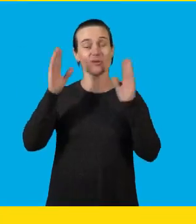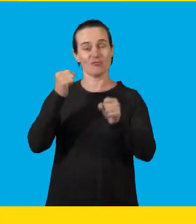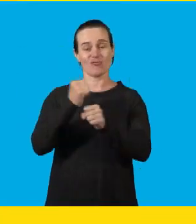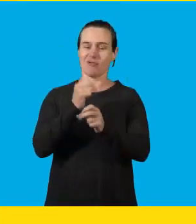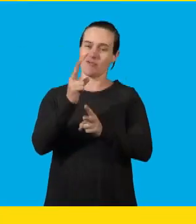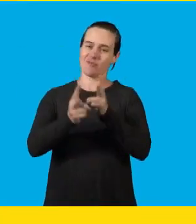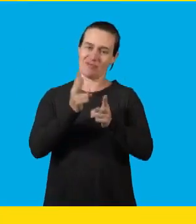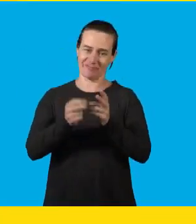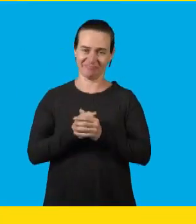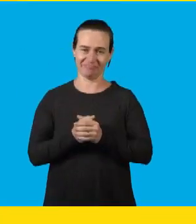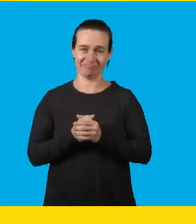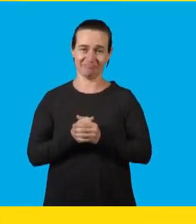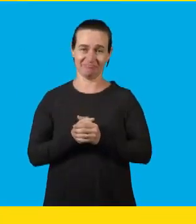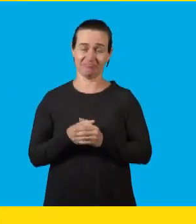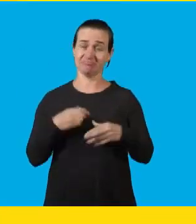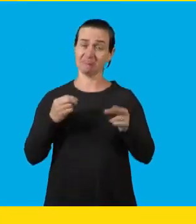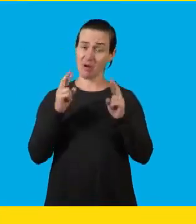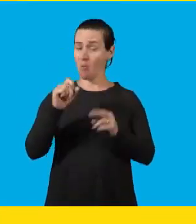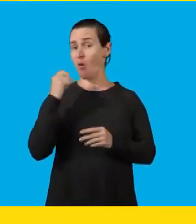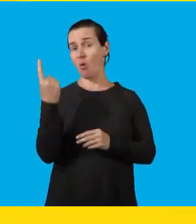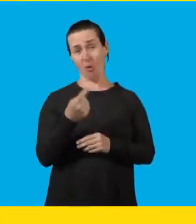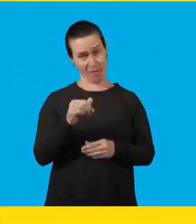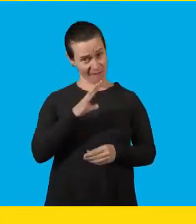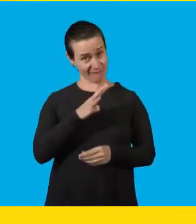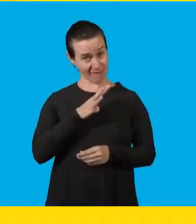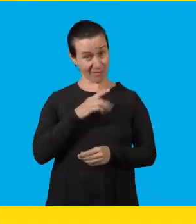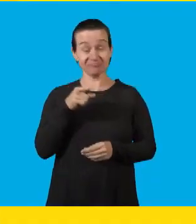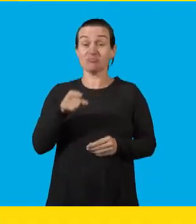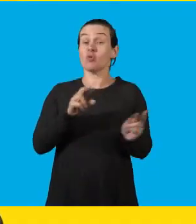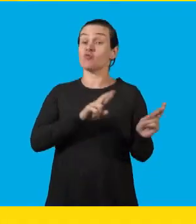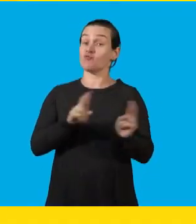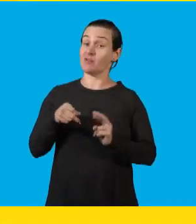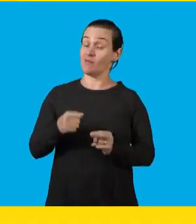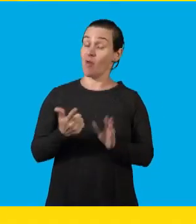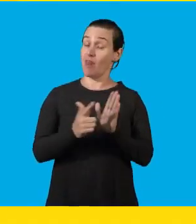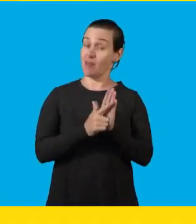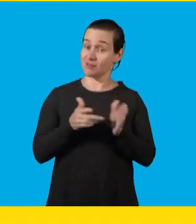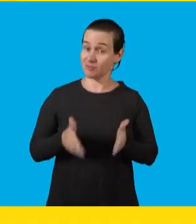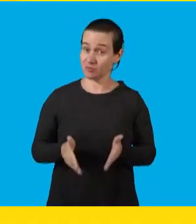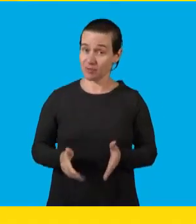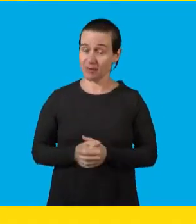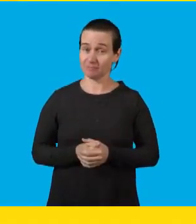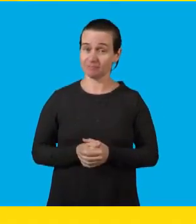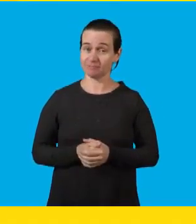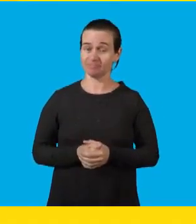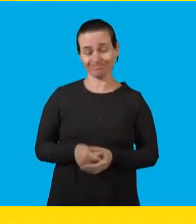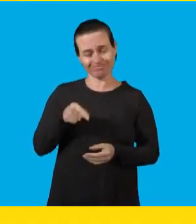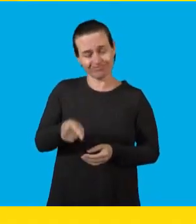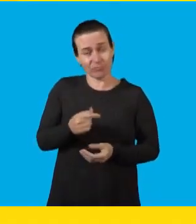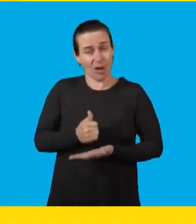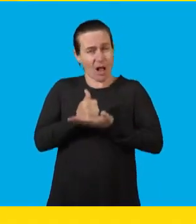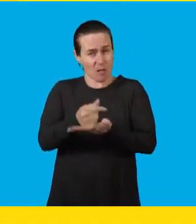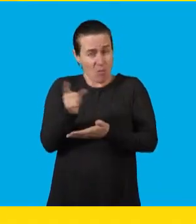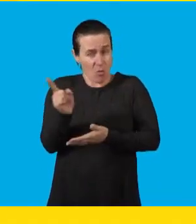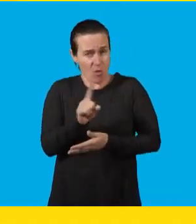Good day, grade 12 learners. I hope you are all doing well and you're geared up for this lesson, which is meant to